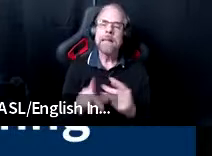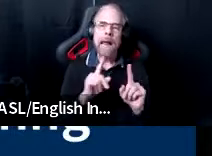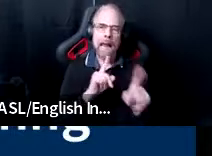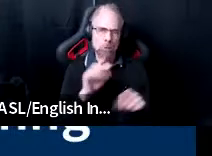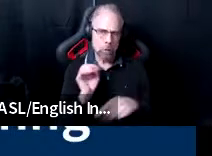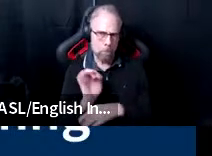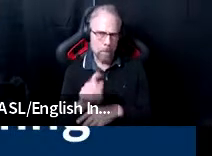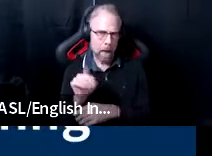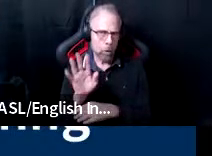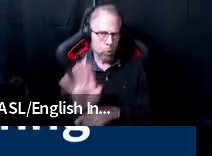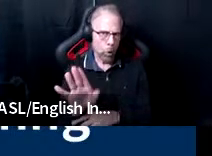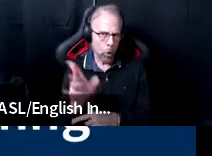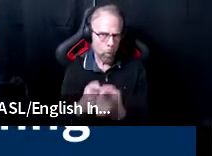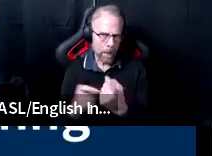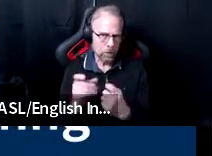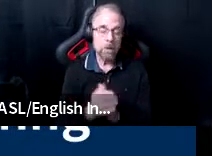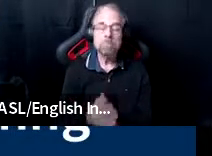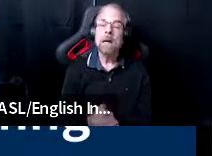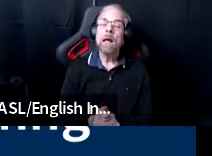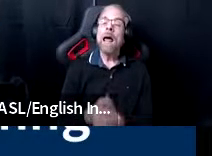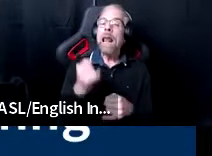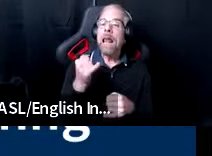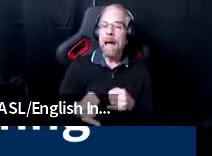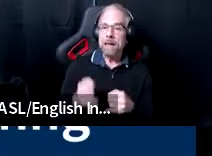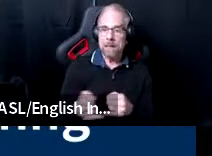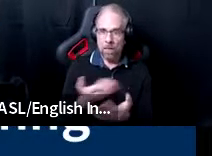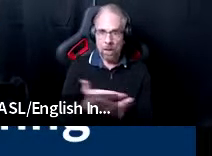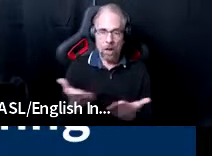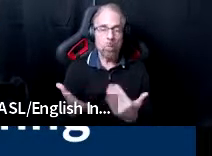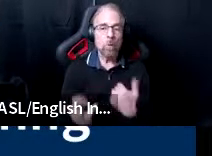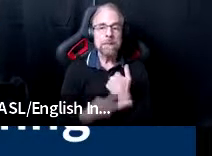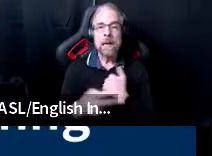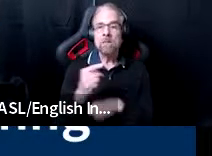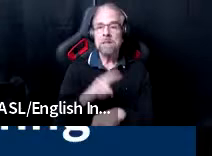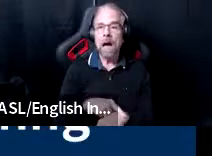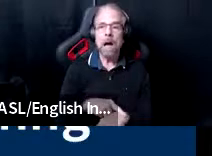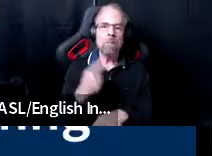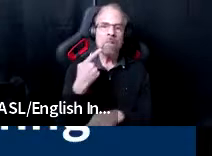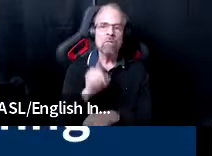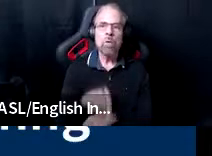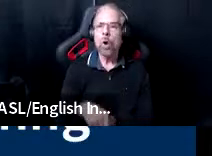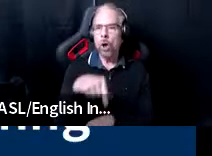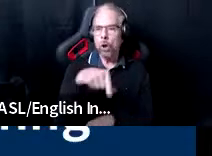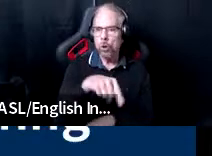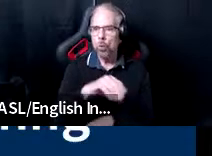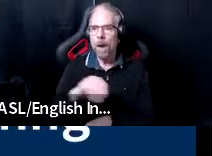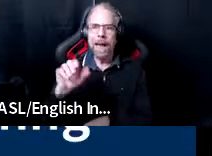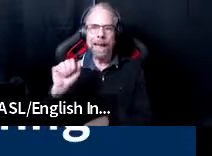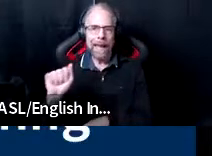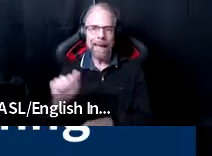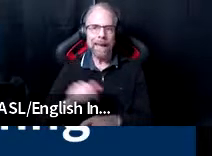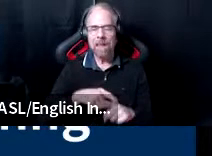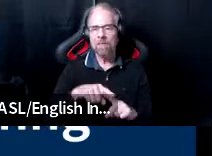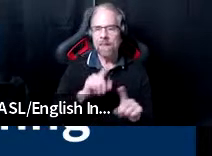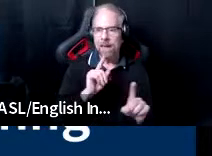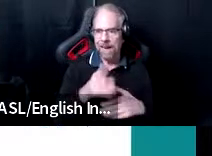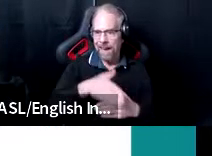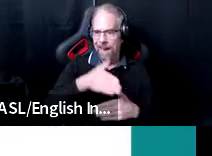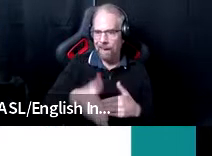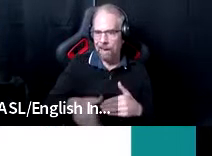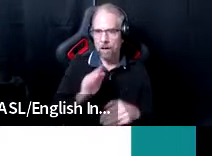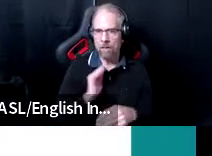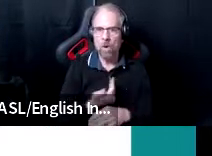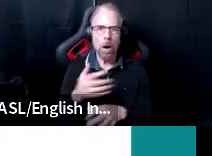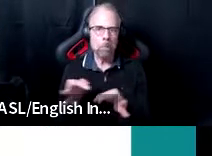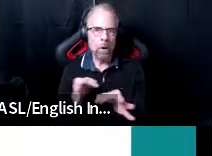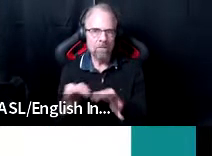you. And last but not least, we'll have some time for question and answers at the end of this briefing period. So